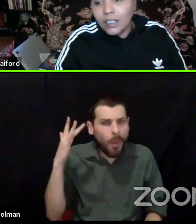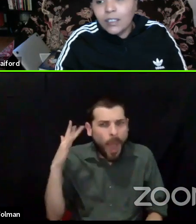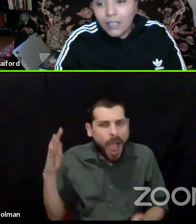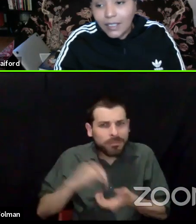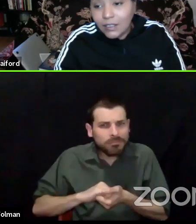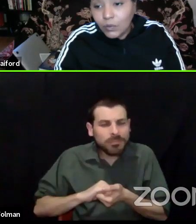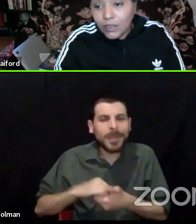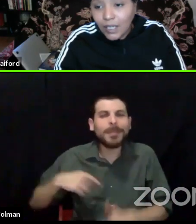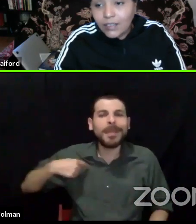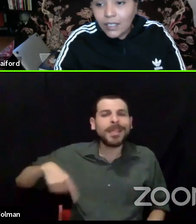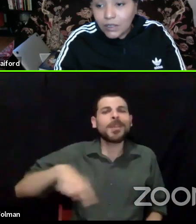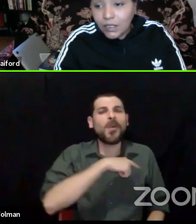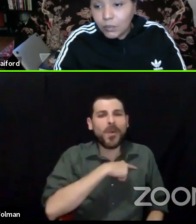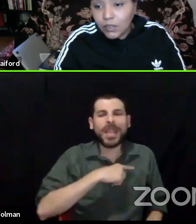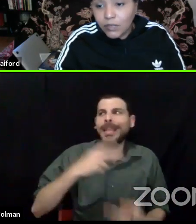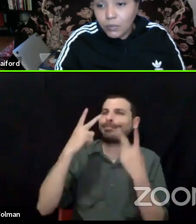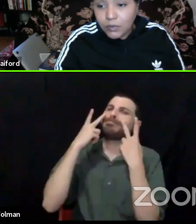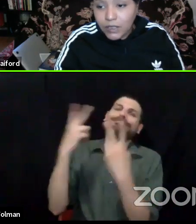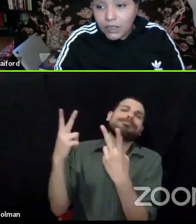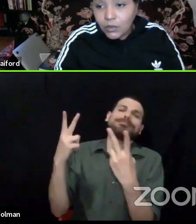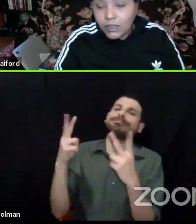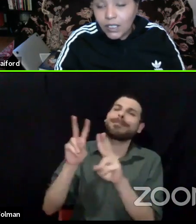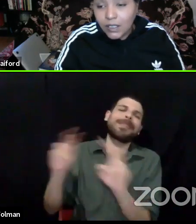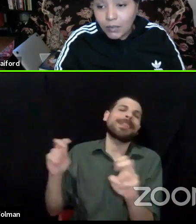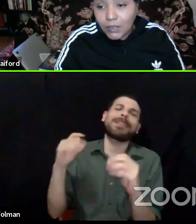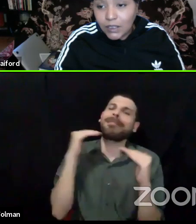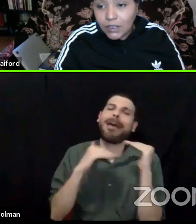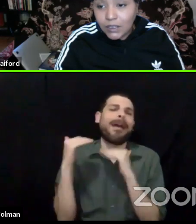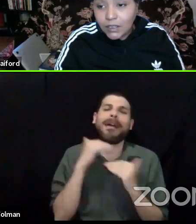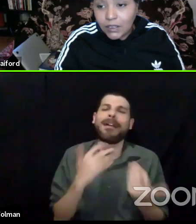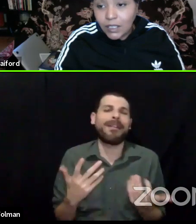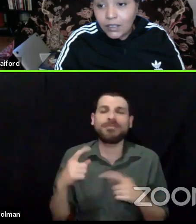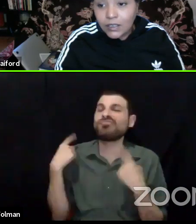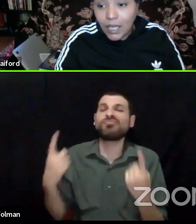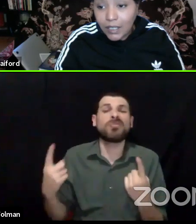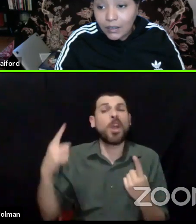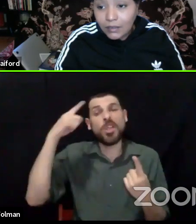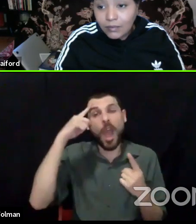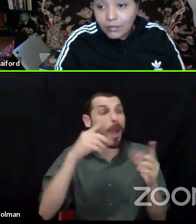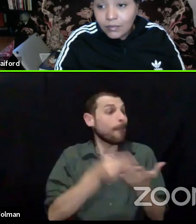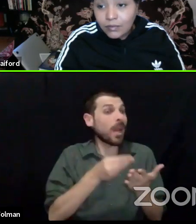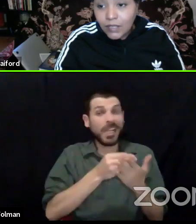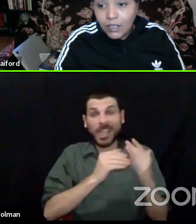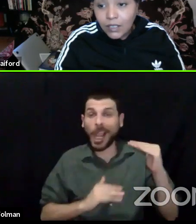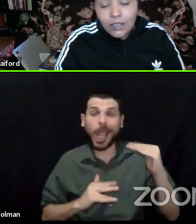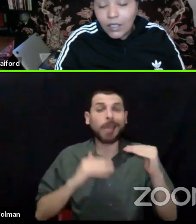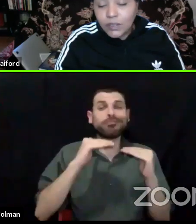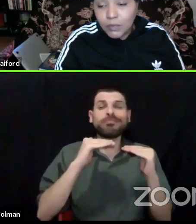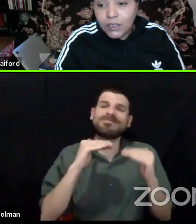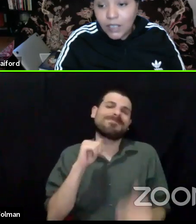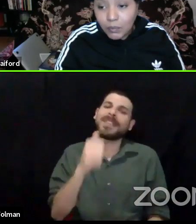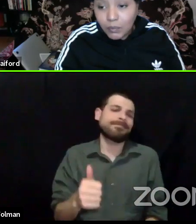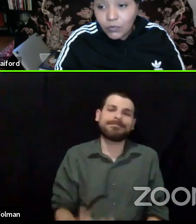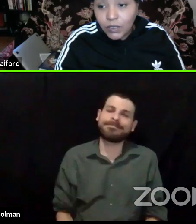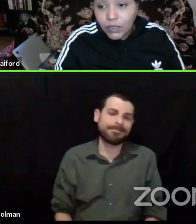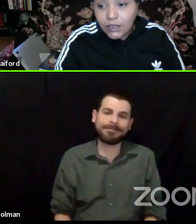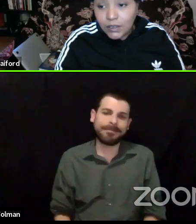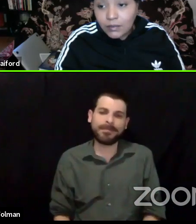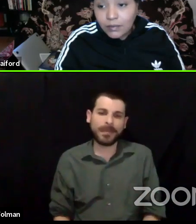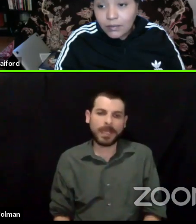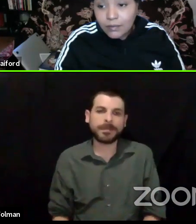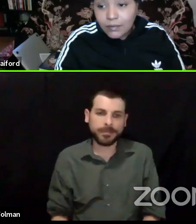in legalizing it, we thought that it was going to be a reparation towards economic justice, and it's not. And it's enough to be something for